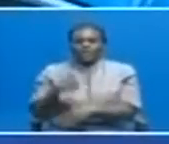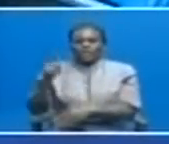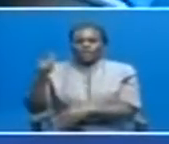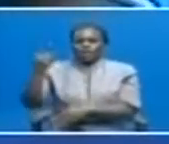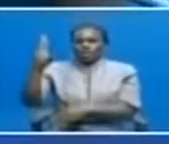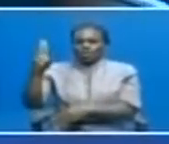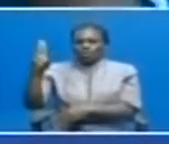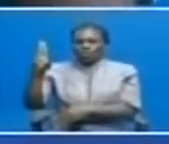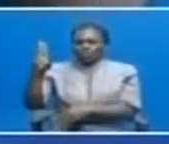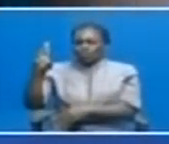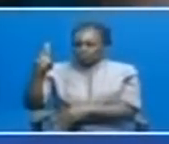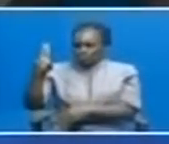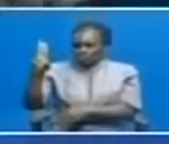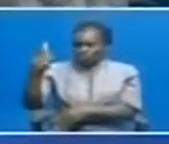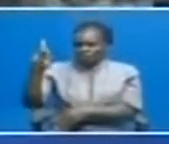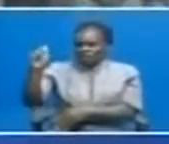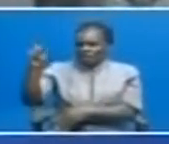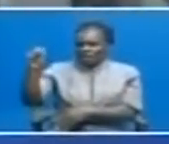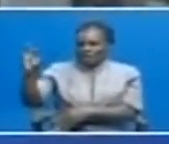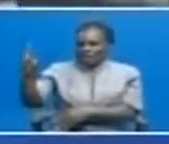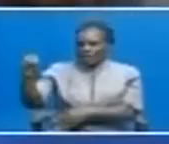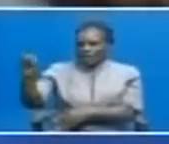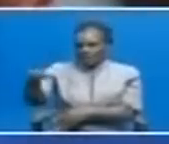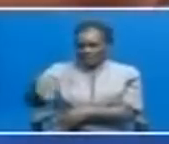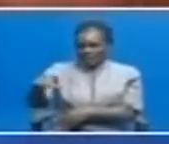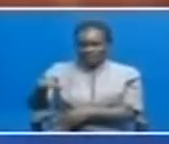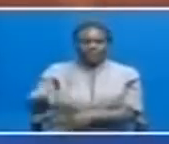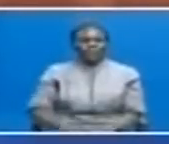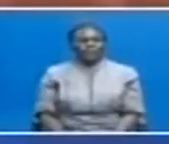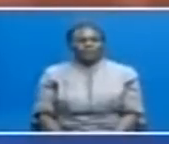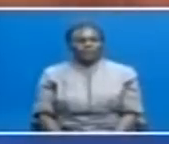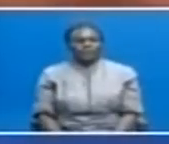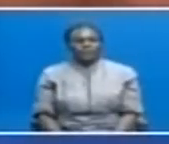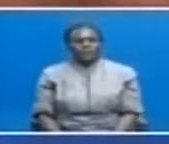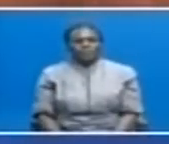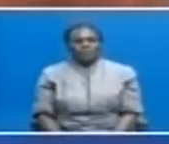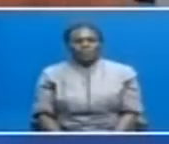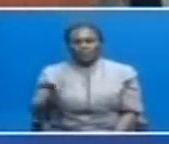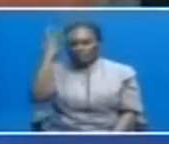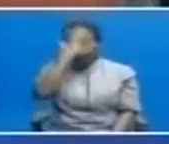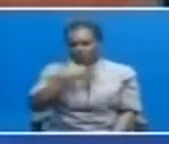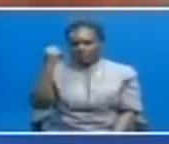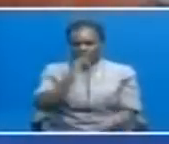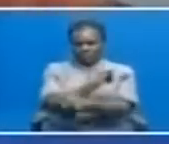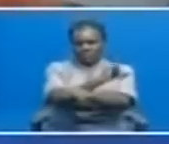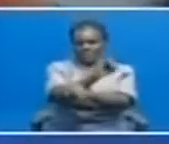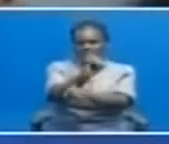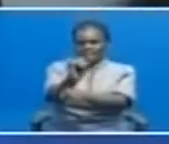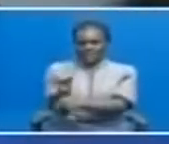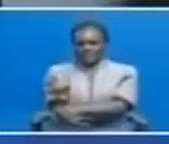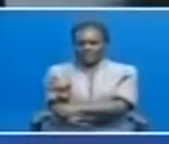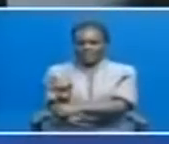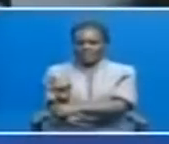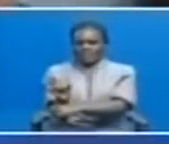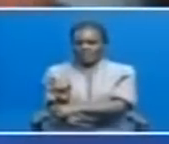everything in their environment for their dress, for their ornaments, for the beautiful designs.